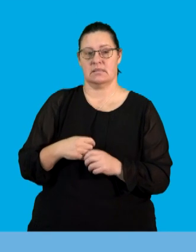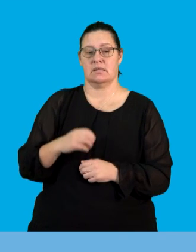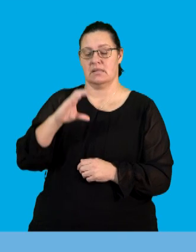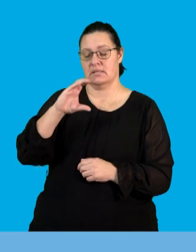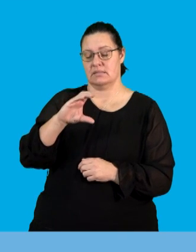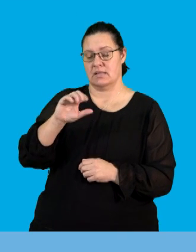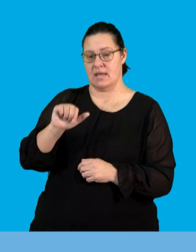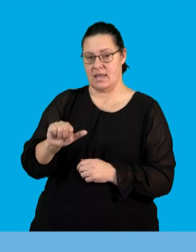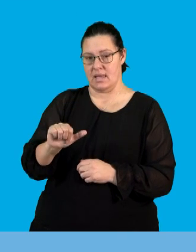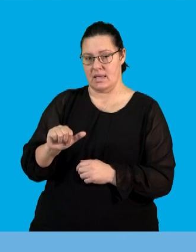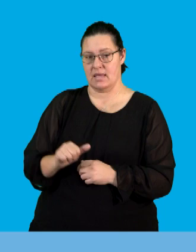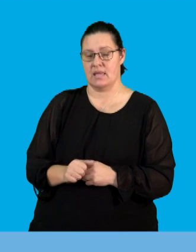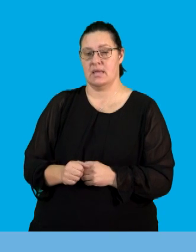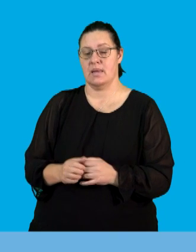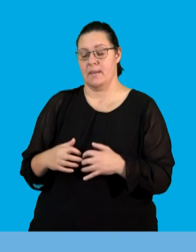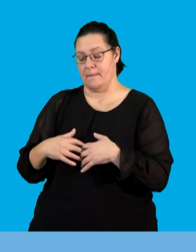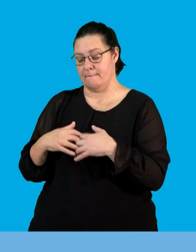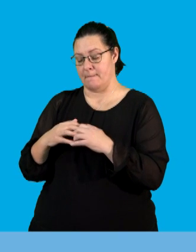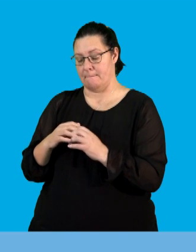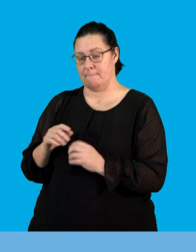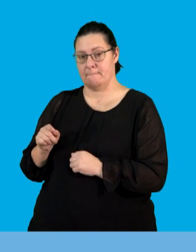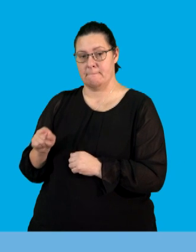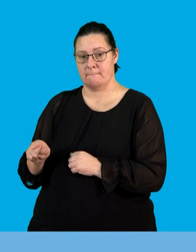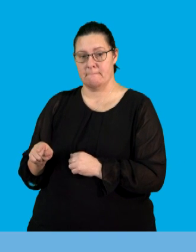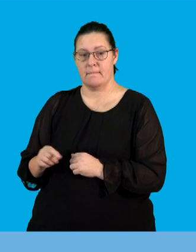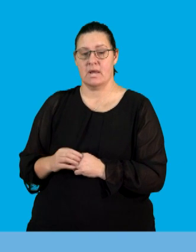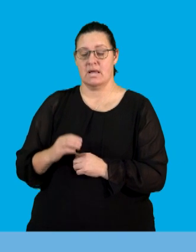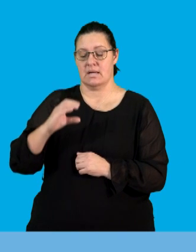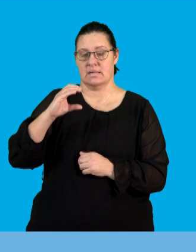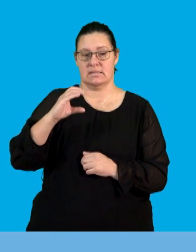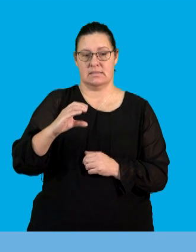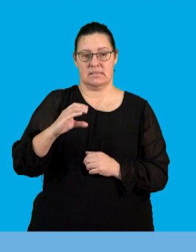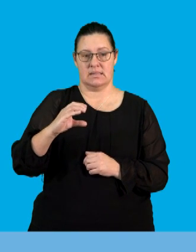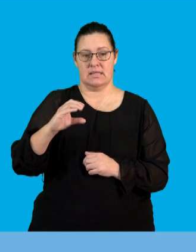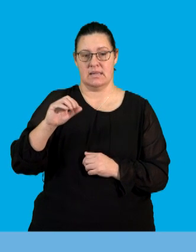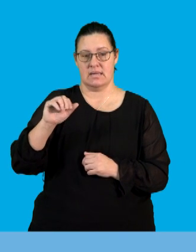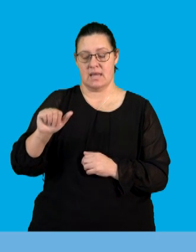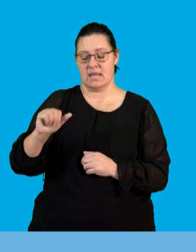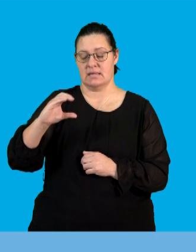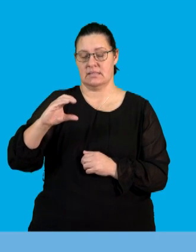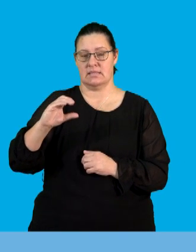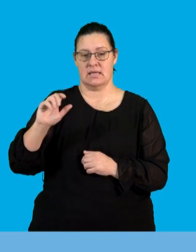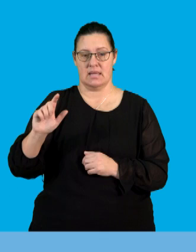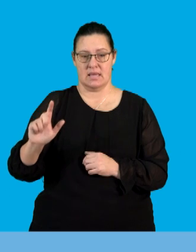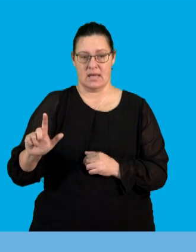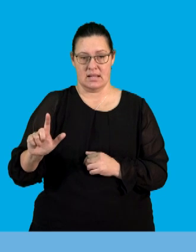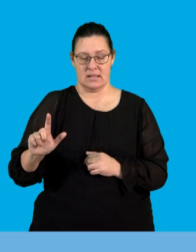calcium Ca, then the product is going to be calcium chloride, which is going to be